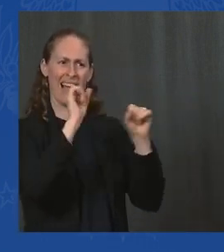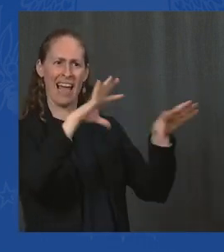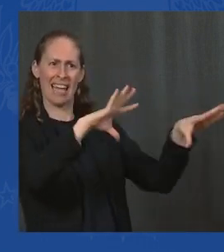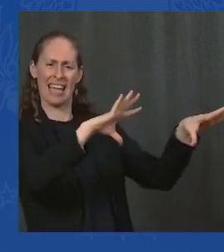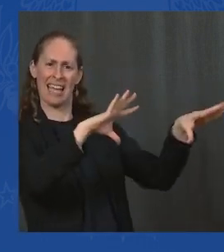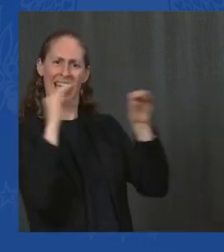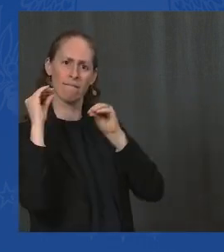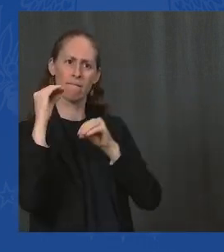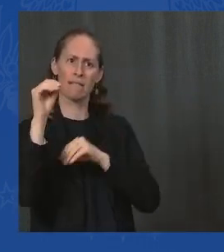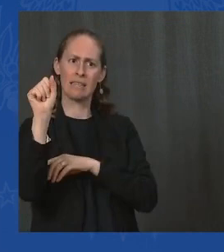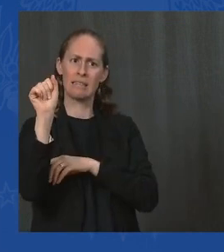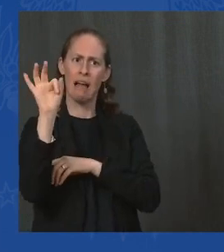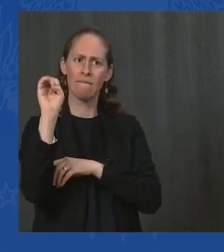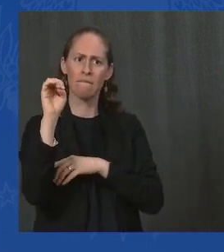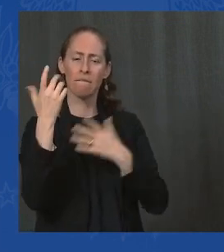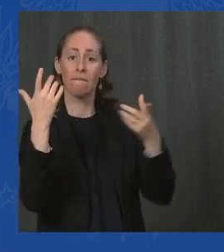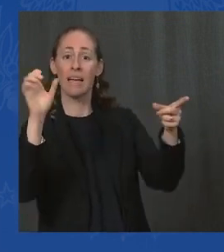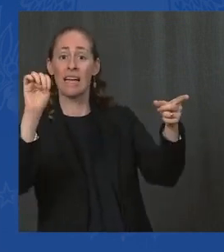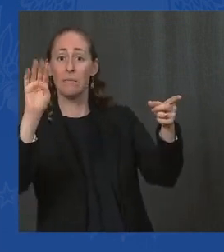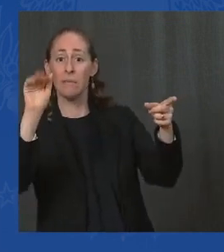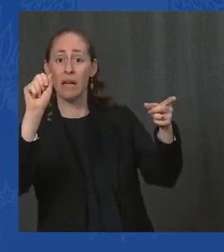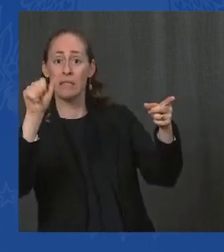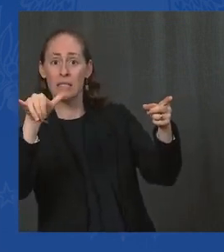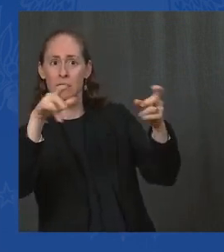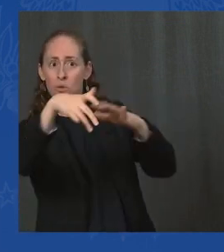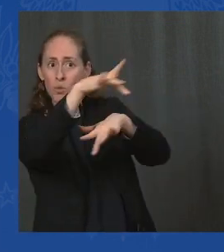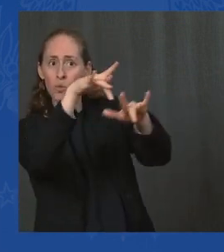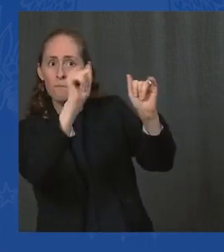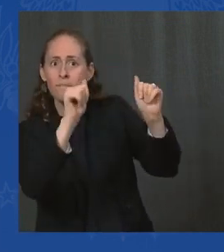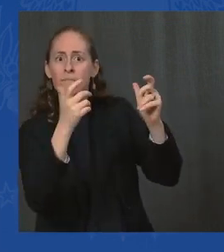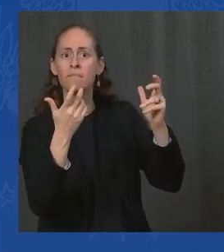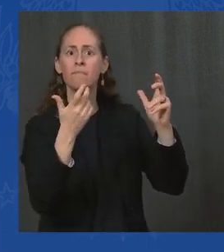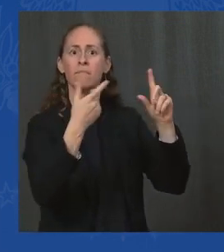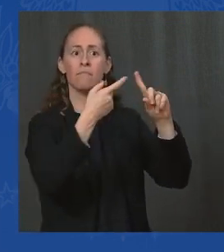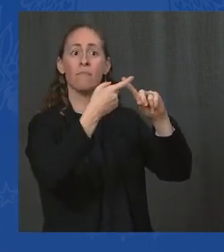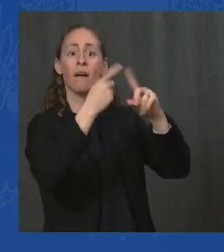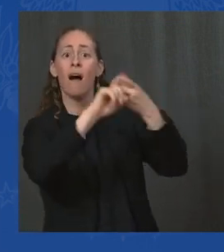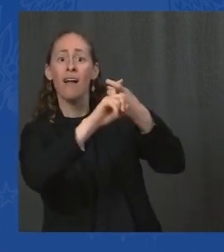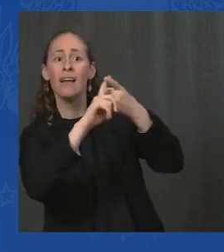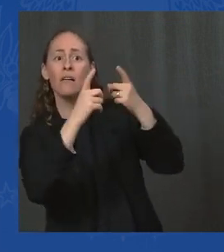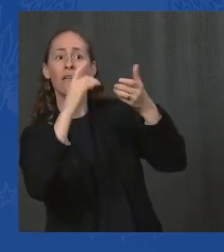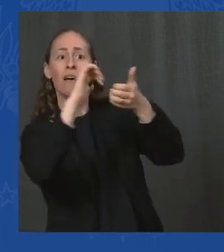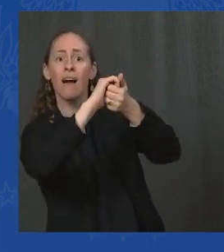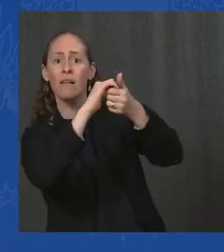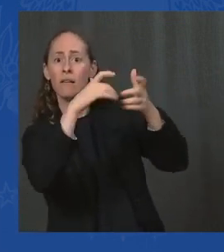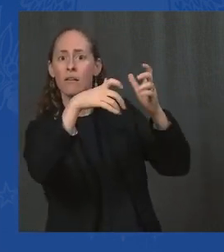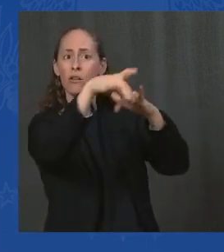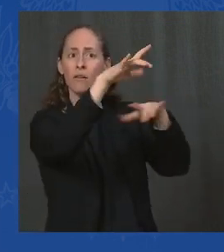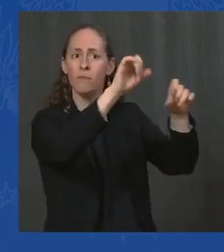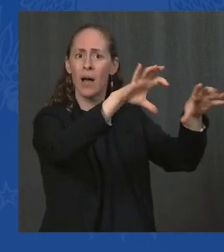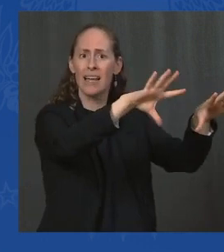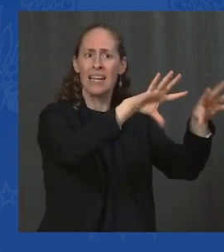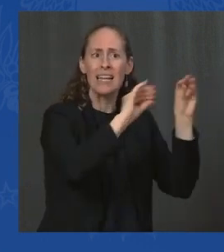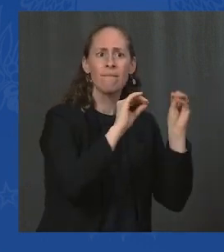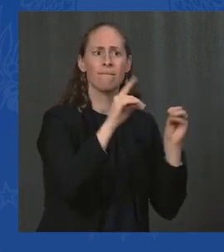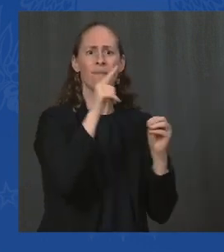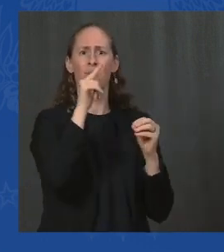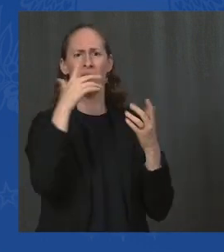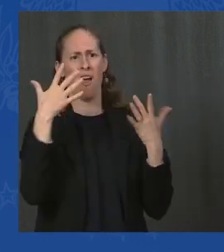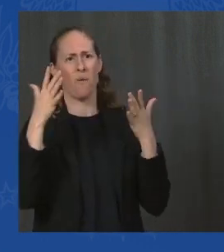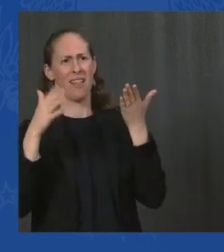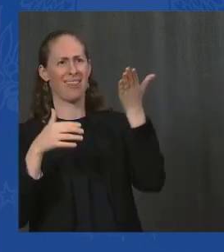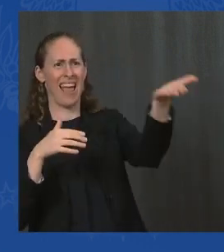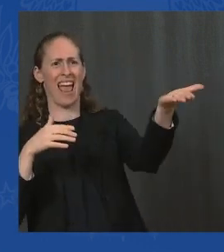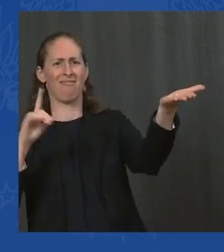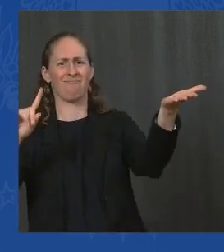personnel, allies and partners, and those Afghans who had worked with us and fought alongside of us for 20